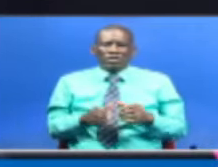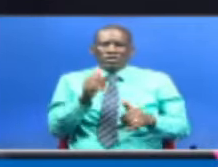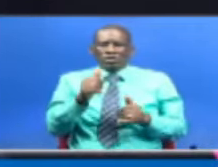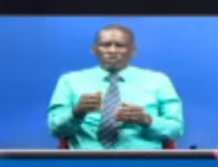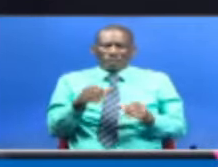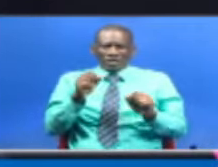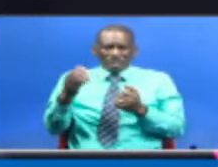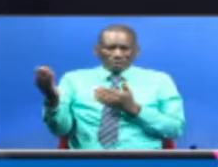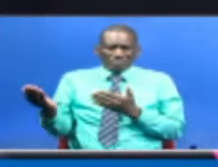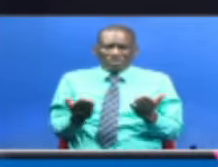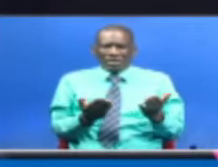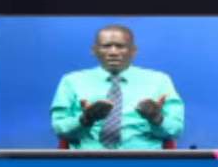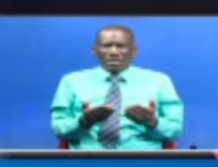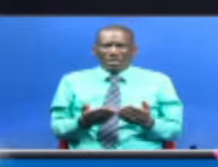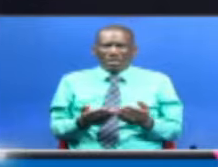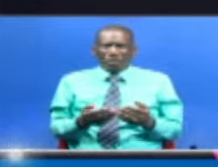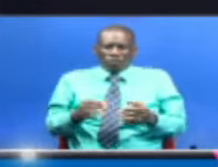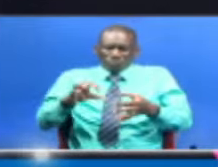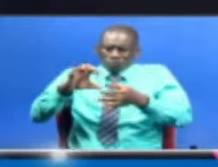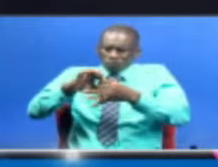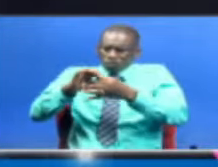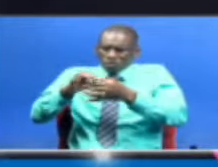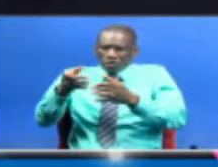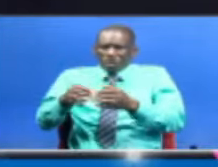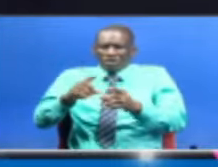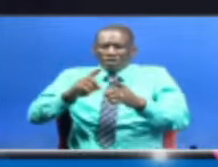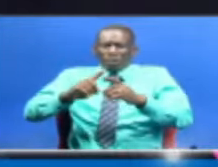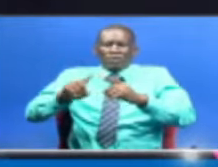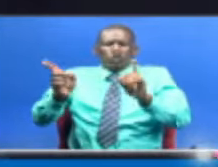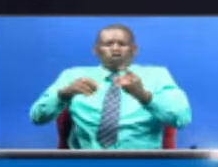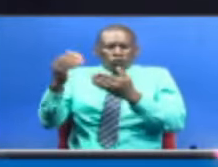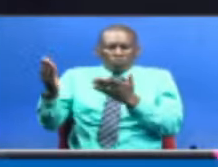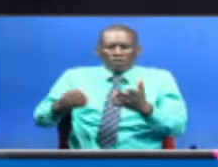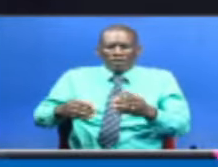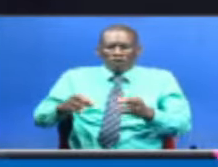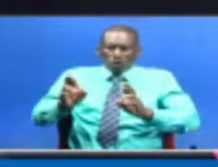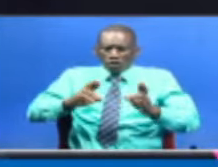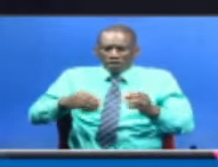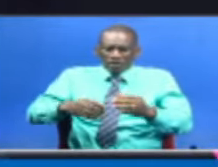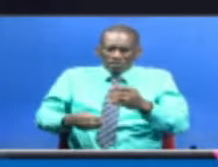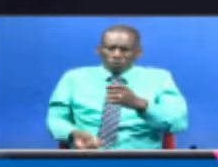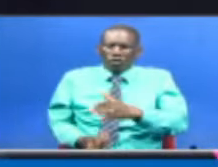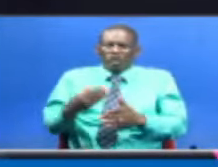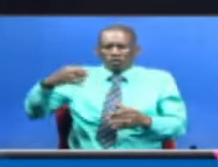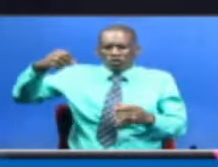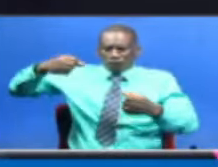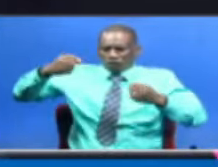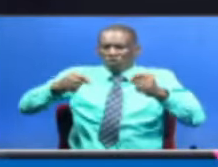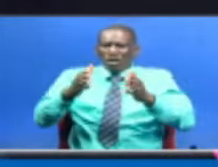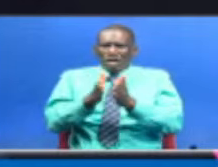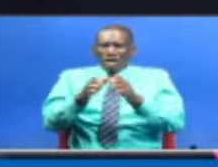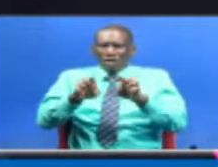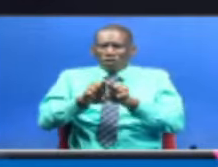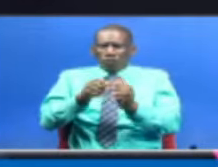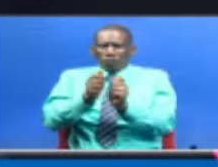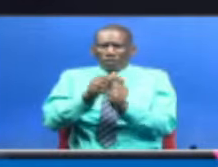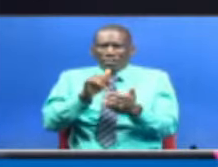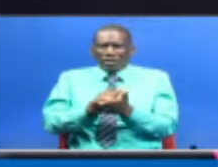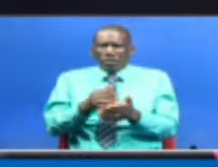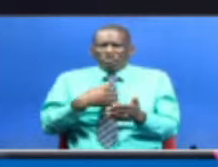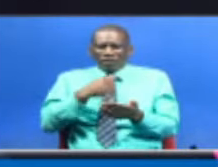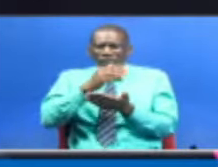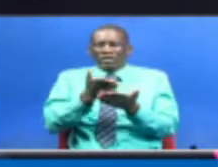in ready assembled vehicles. And that's what's going to create the jobs in the country. And also, in addition to that, there are